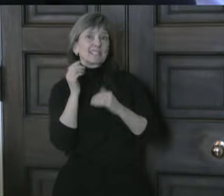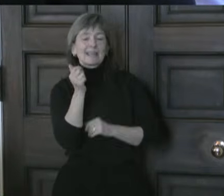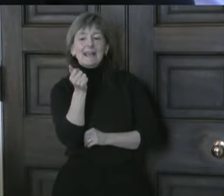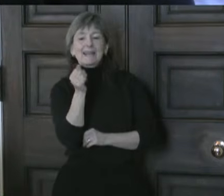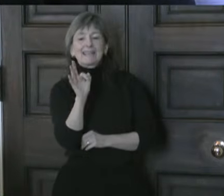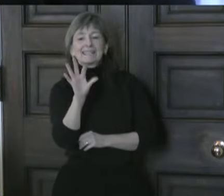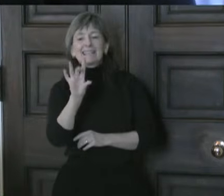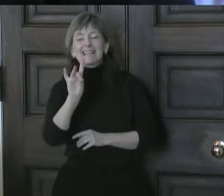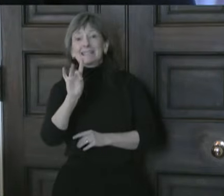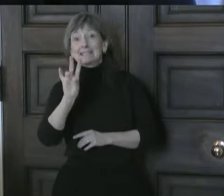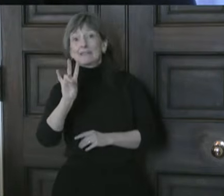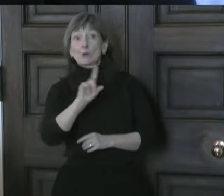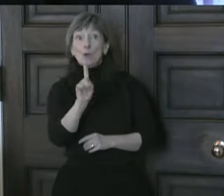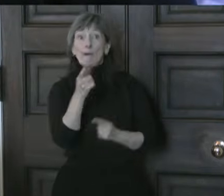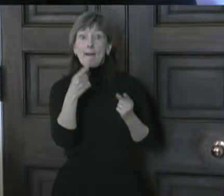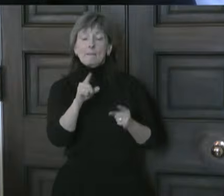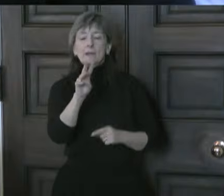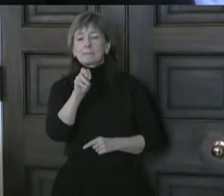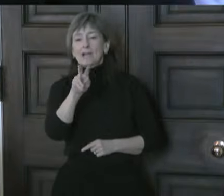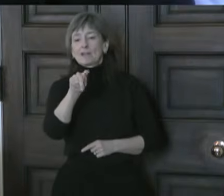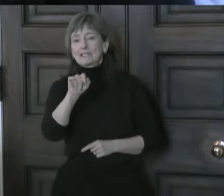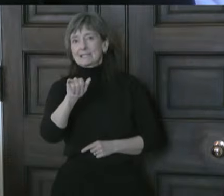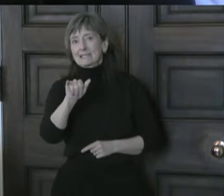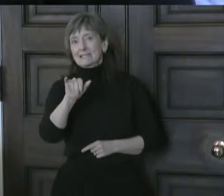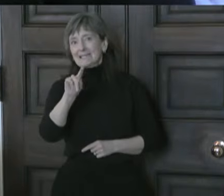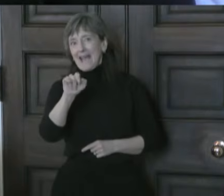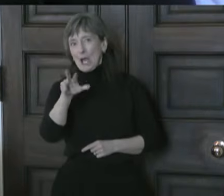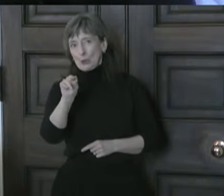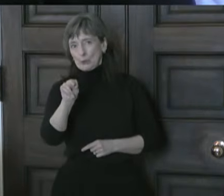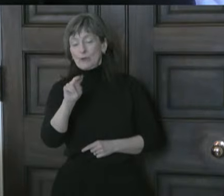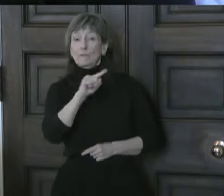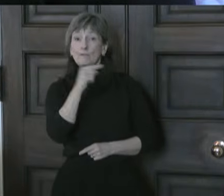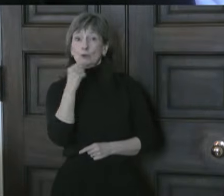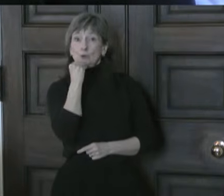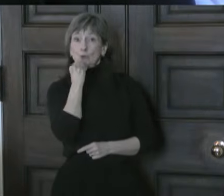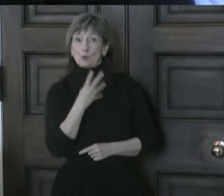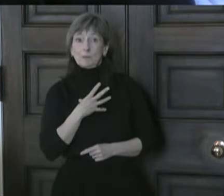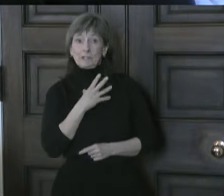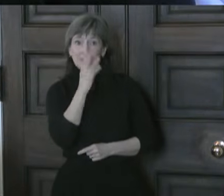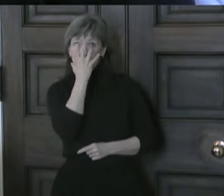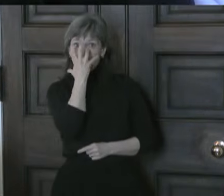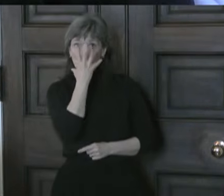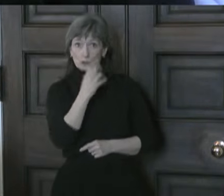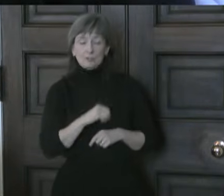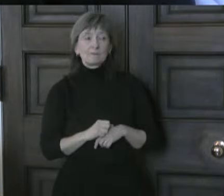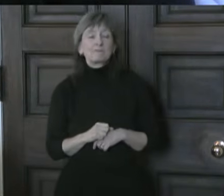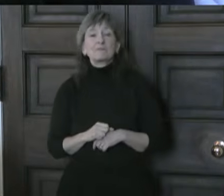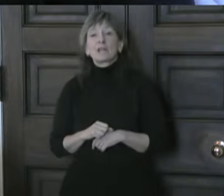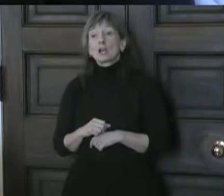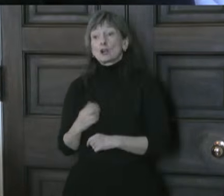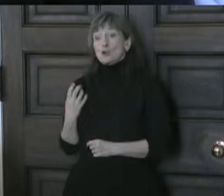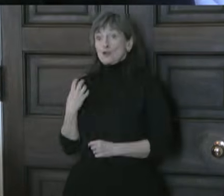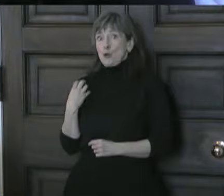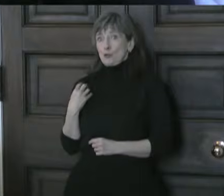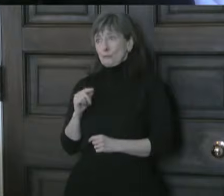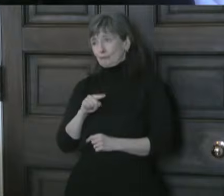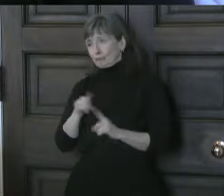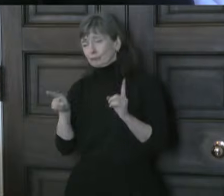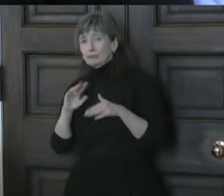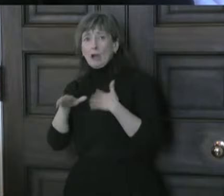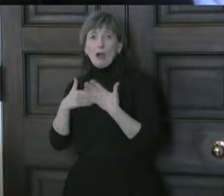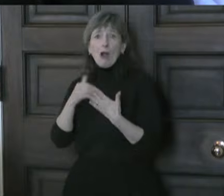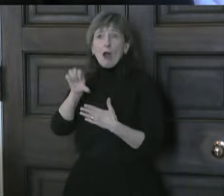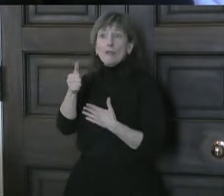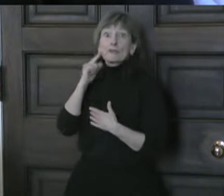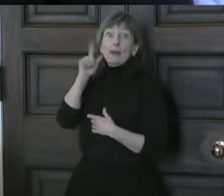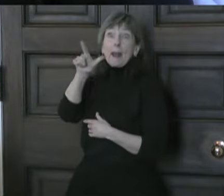Marystown. Her contributions extended beyond the diamond. Ms. Winters played a pivotal role in the Labrador